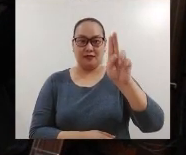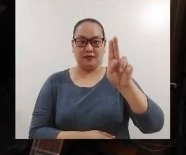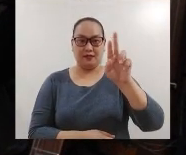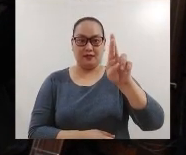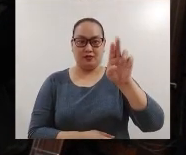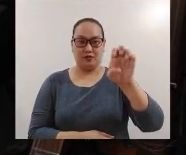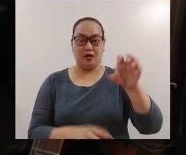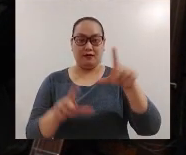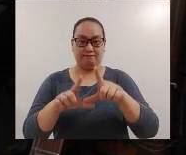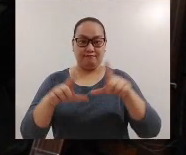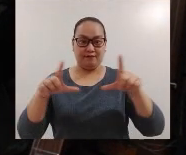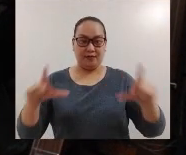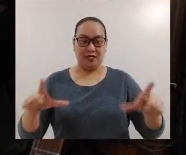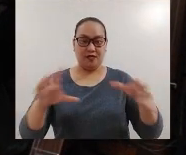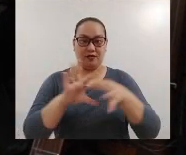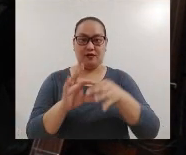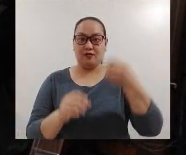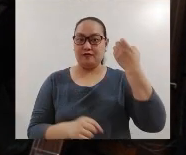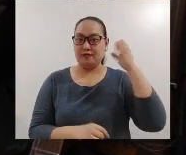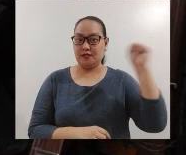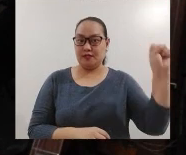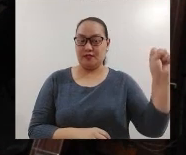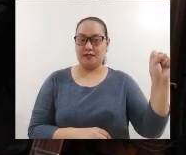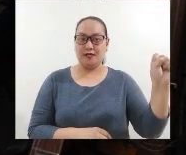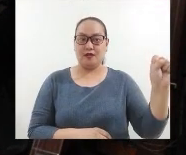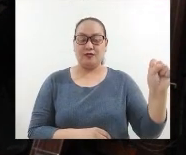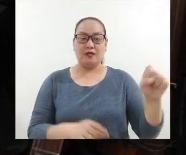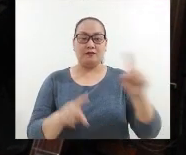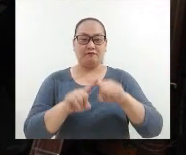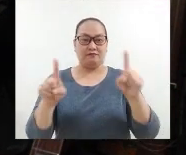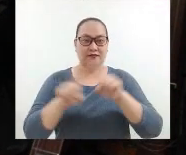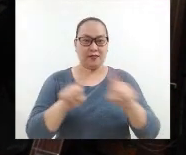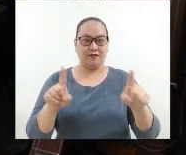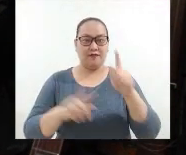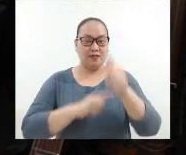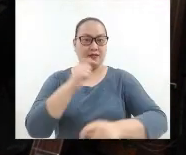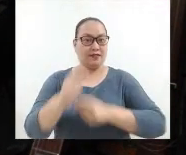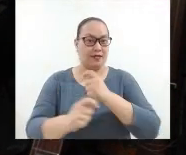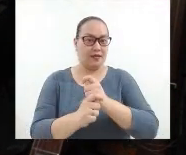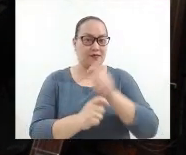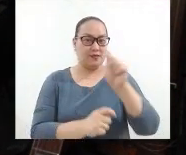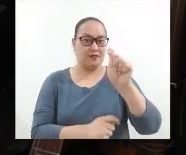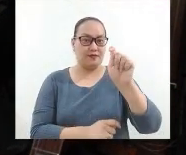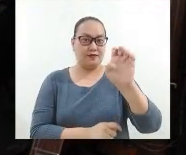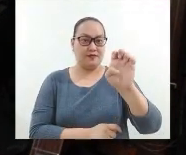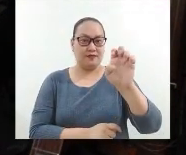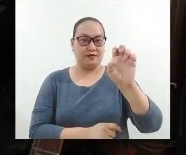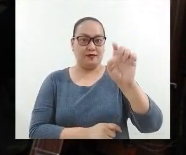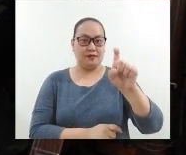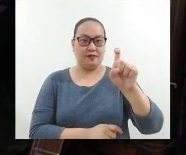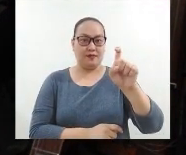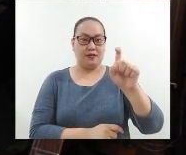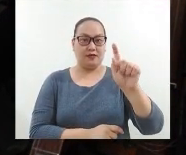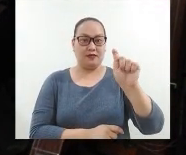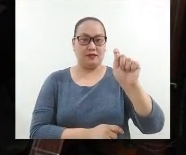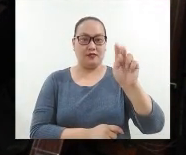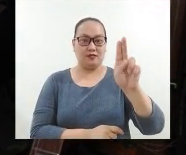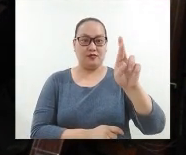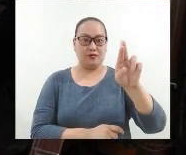sound. There are different types of texture. The first one is monophonic, the second